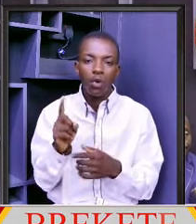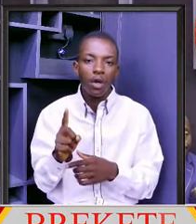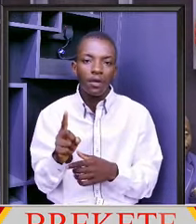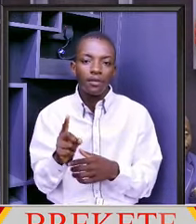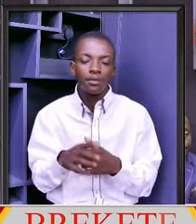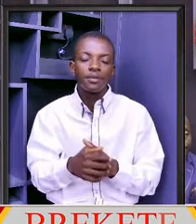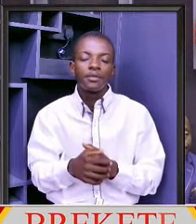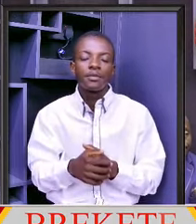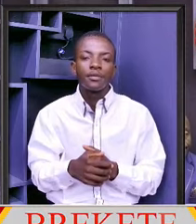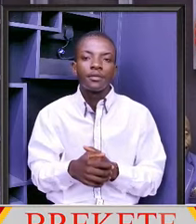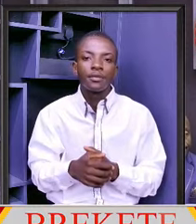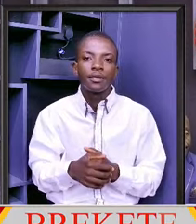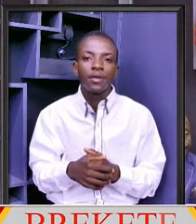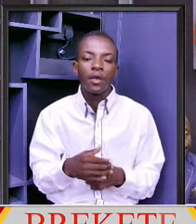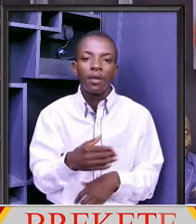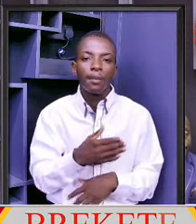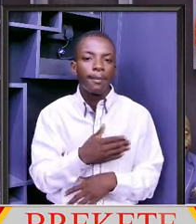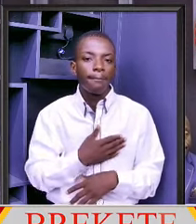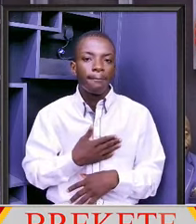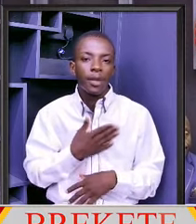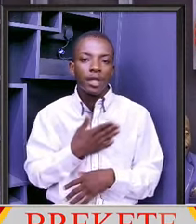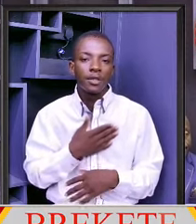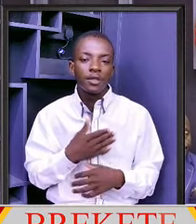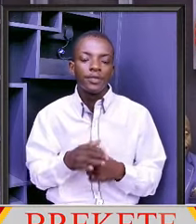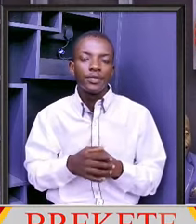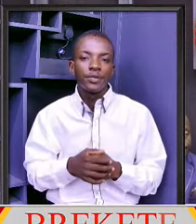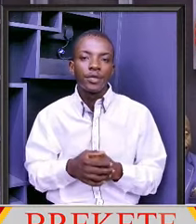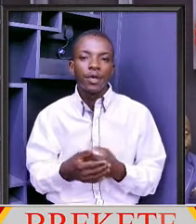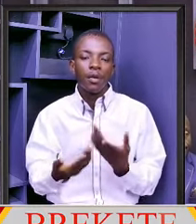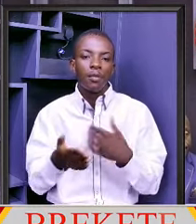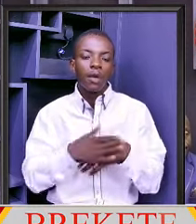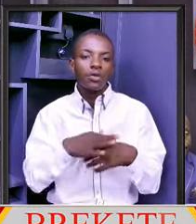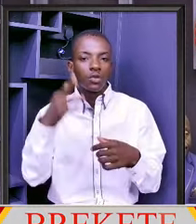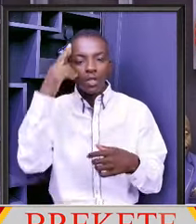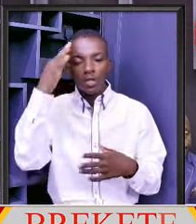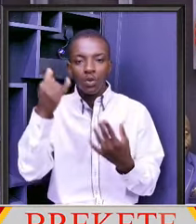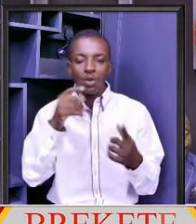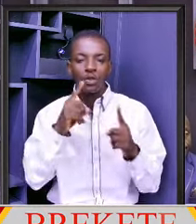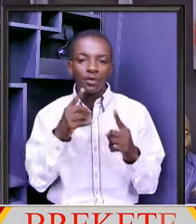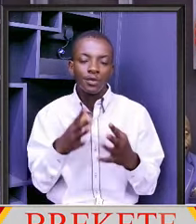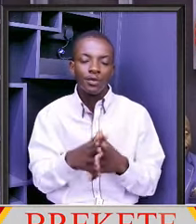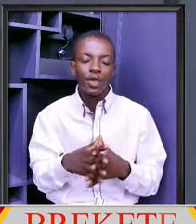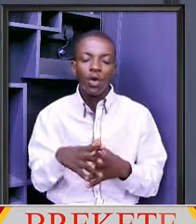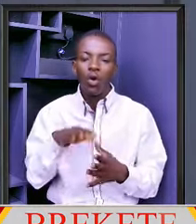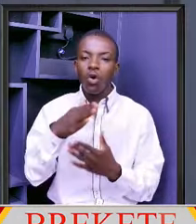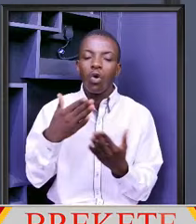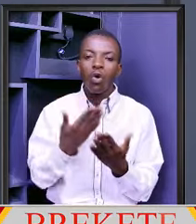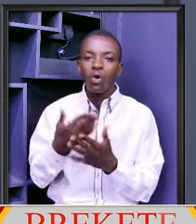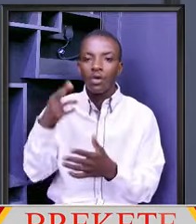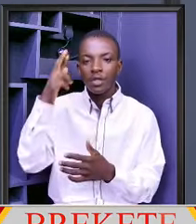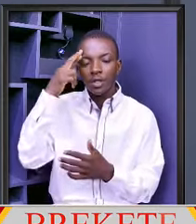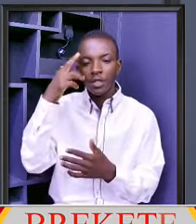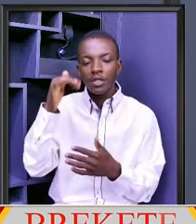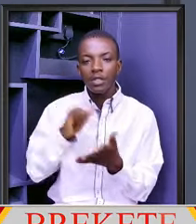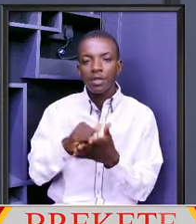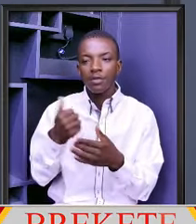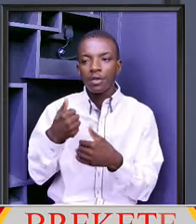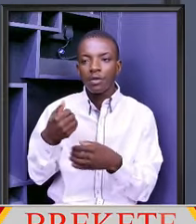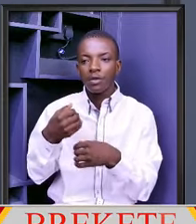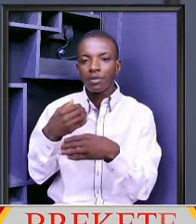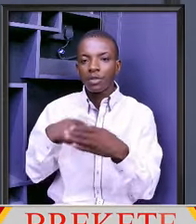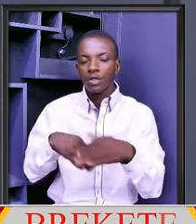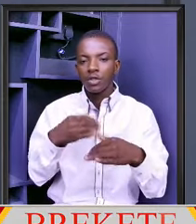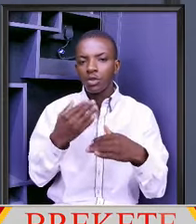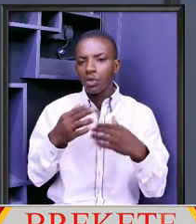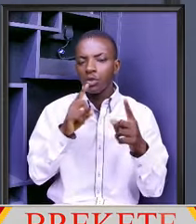sir. Please. Now back to the reason why they talk so. All the reason we make a branch of they talk,